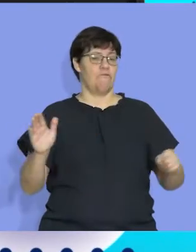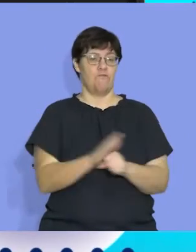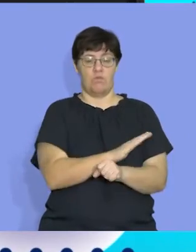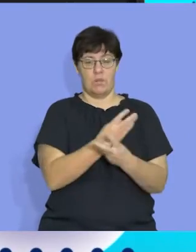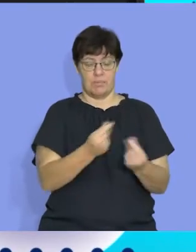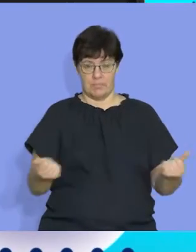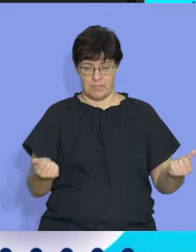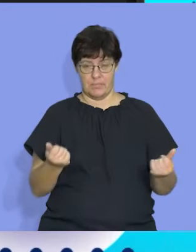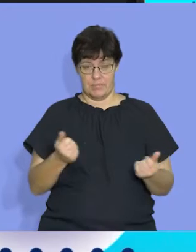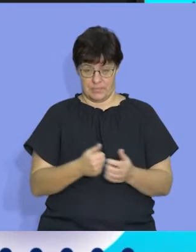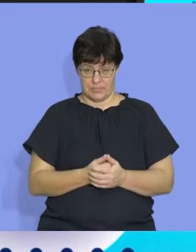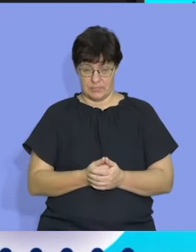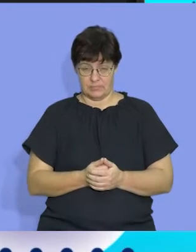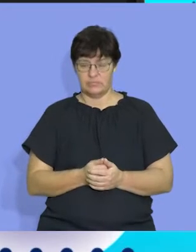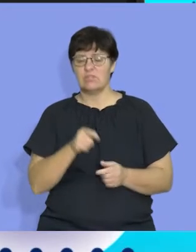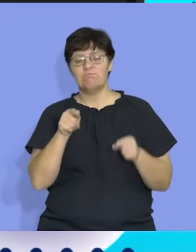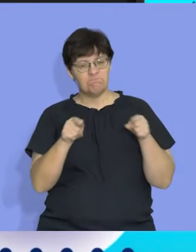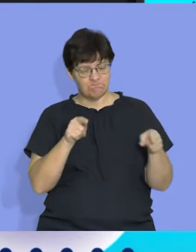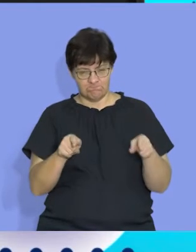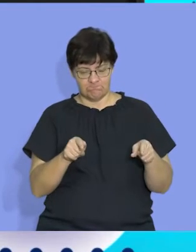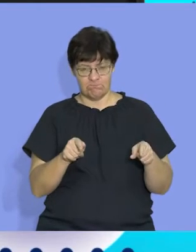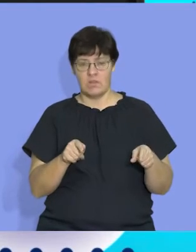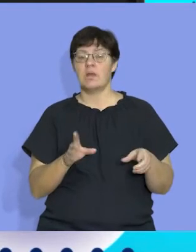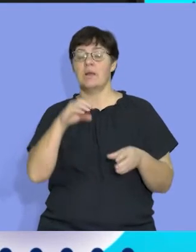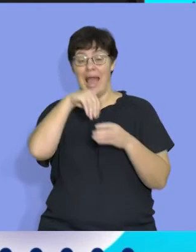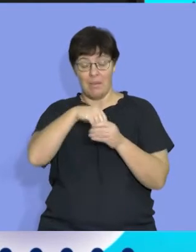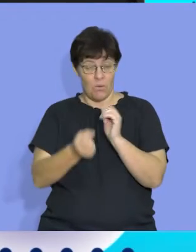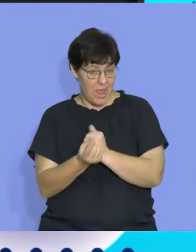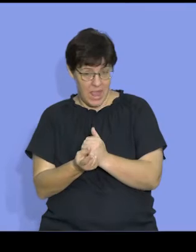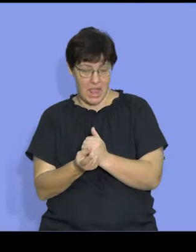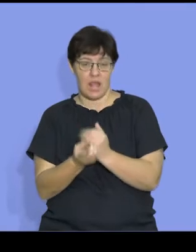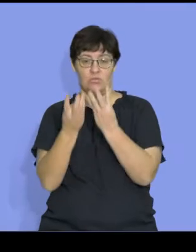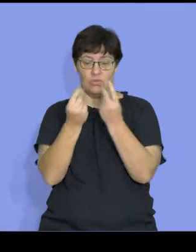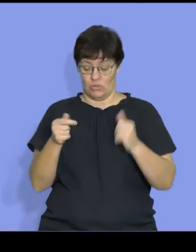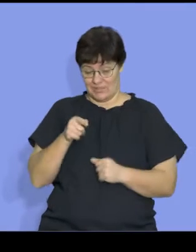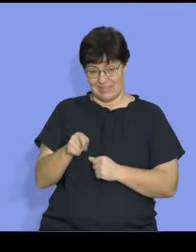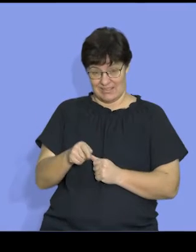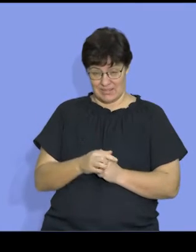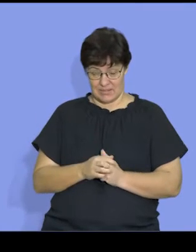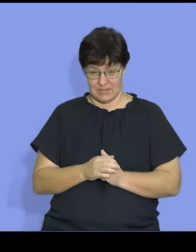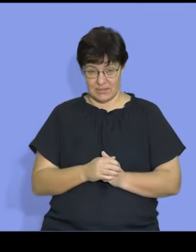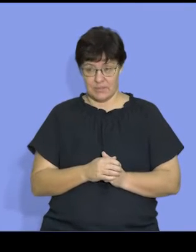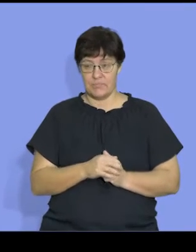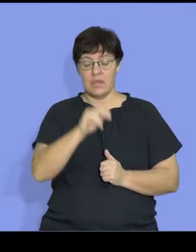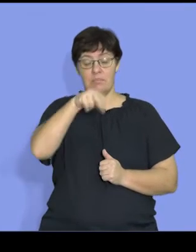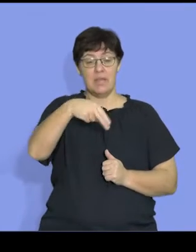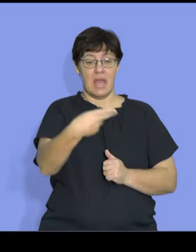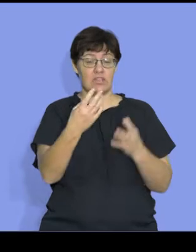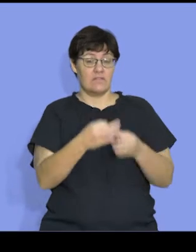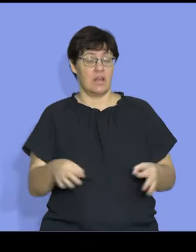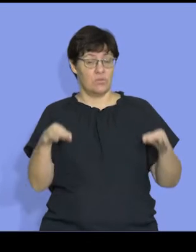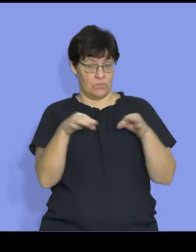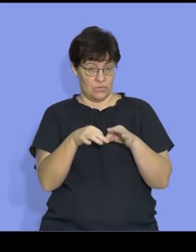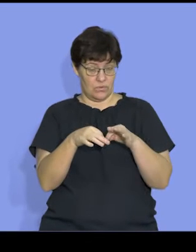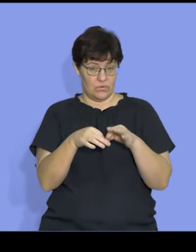in solution. So these reactions actually occur in solution, right? So the pH value, right, which is the